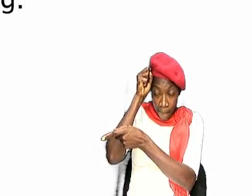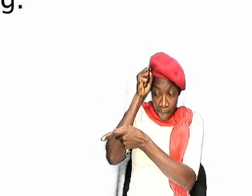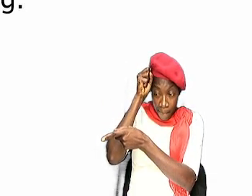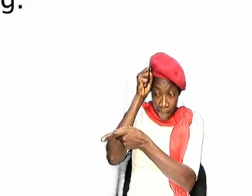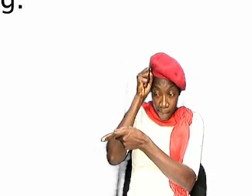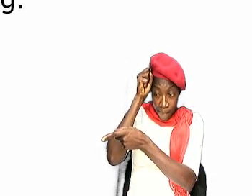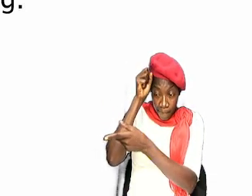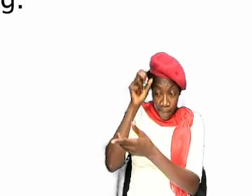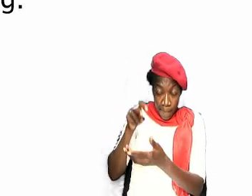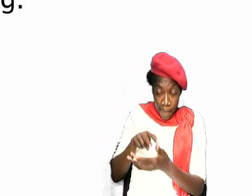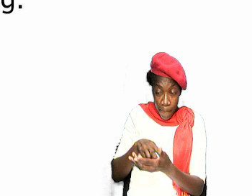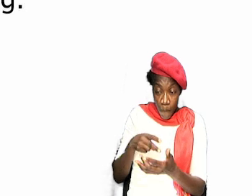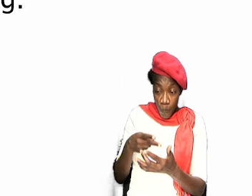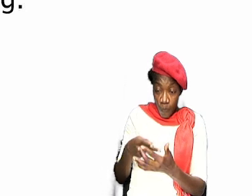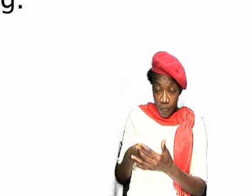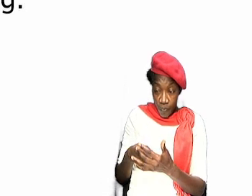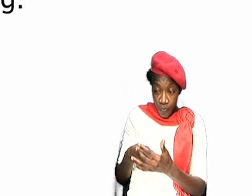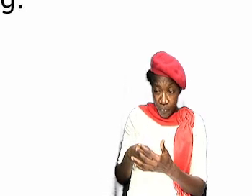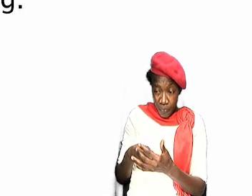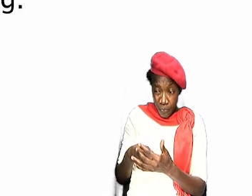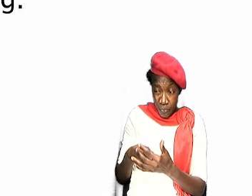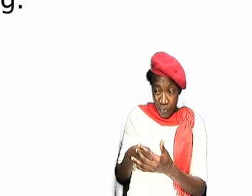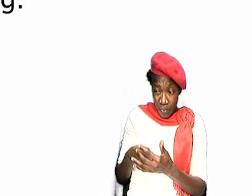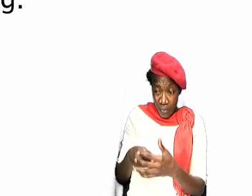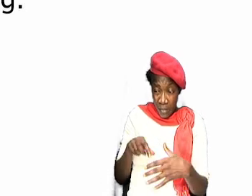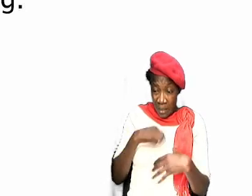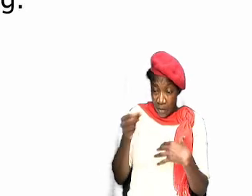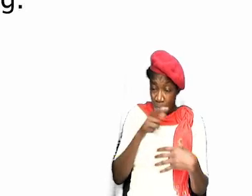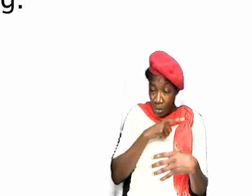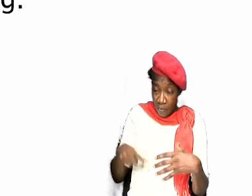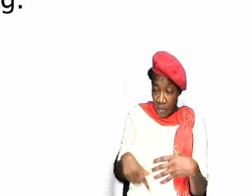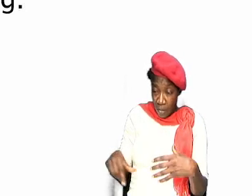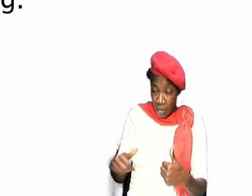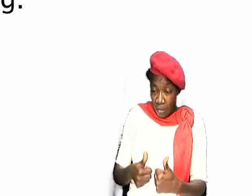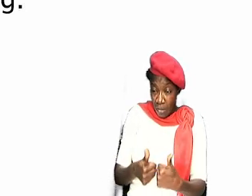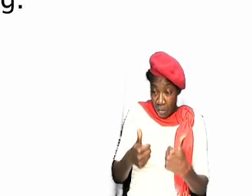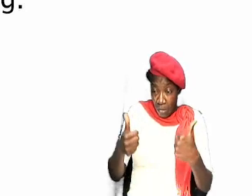It meant that the Spirit of the Lord would depart from him.